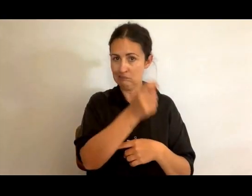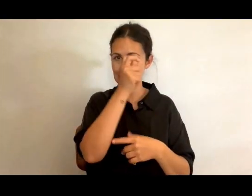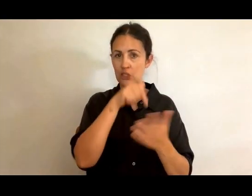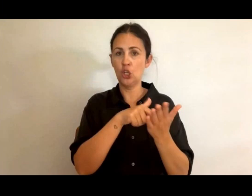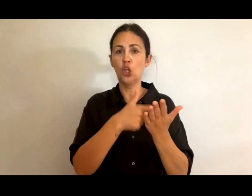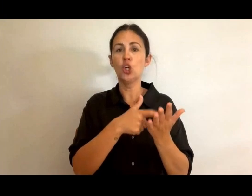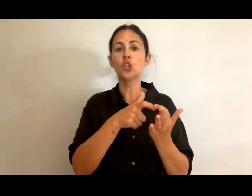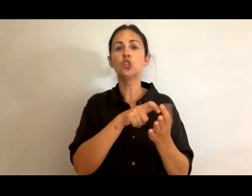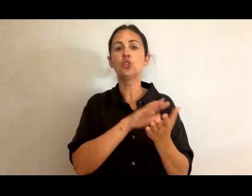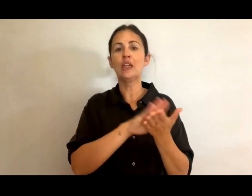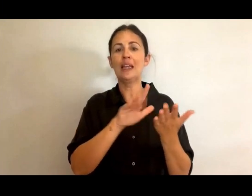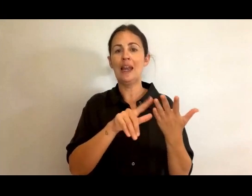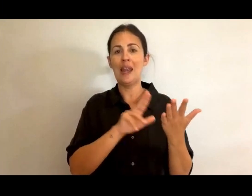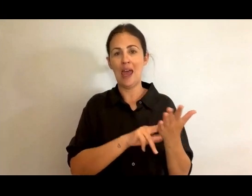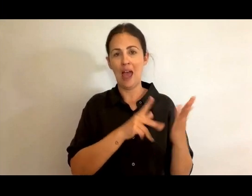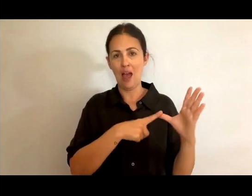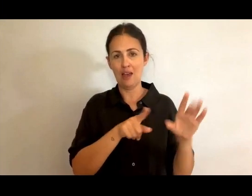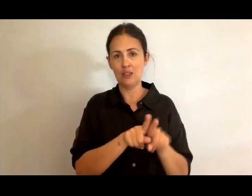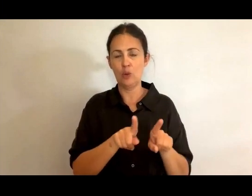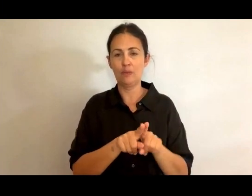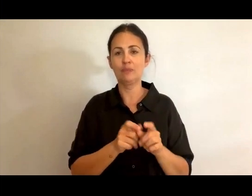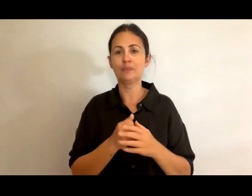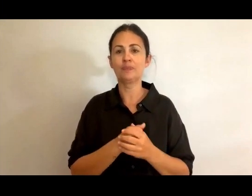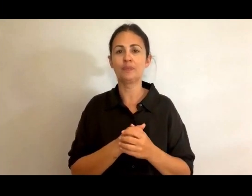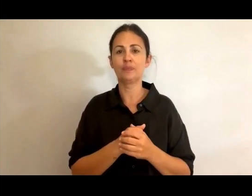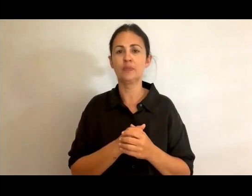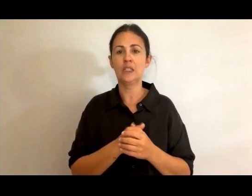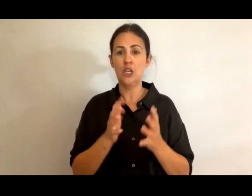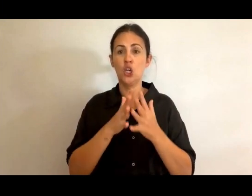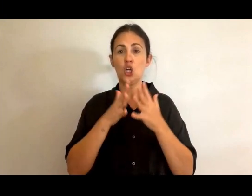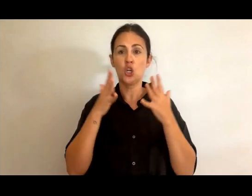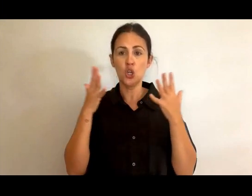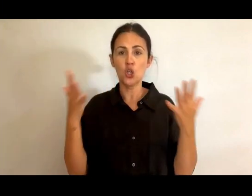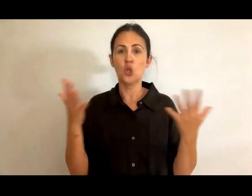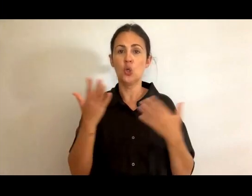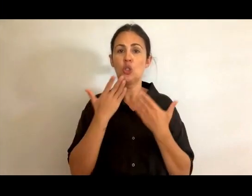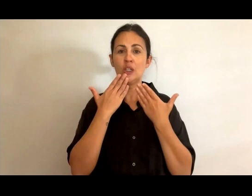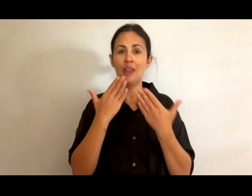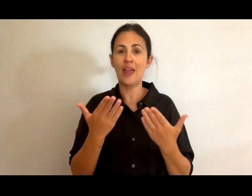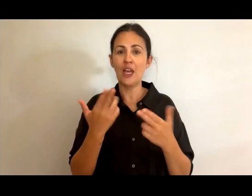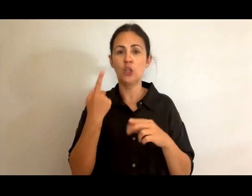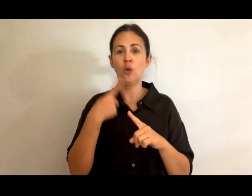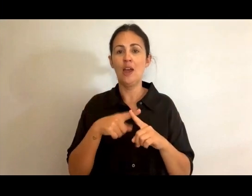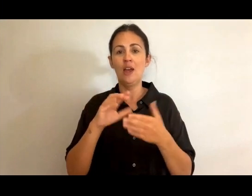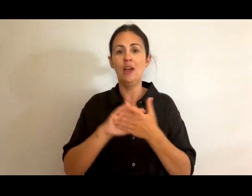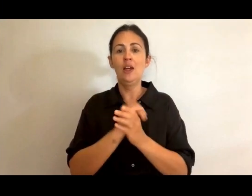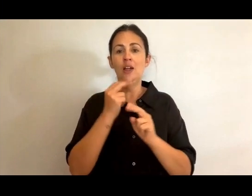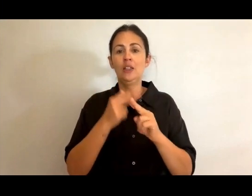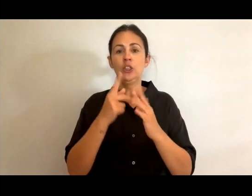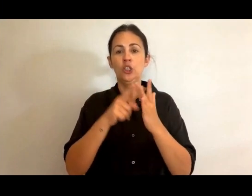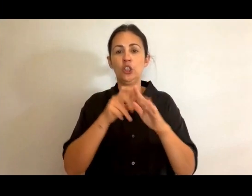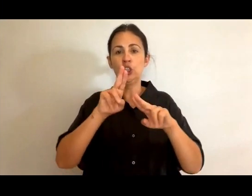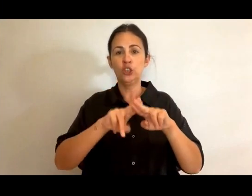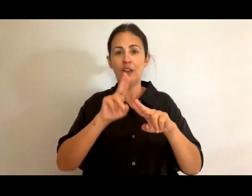The artwork is in the centre there. I have a huge thanks and appreciation to Jeff Neal, who was the fabricator of the